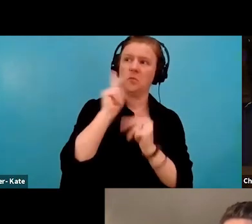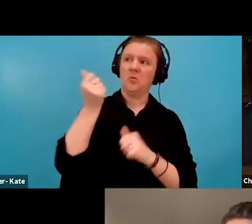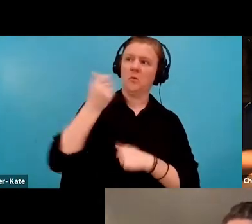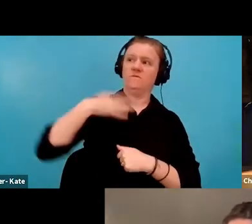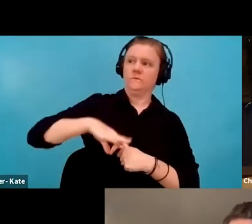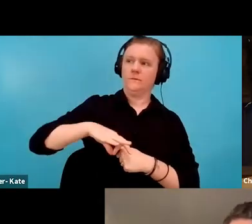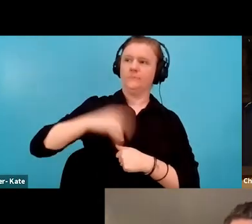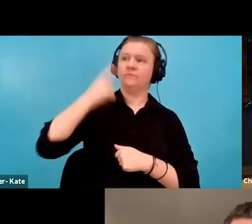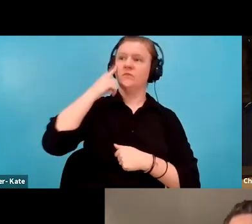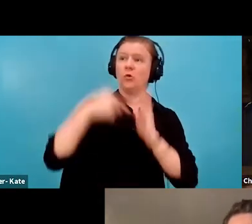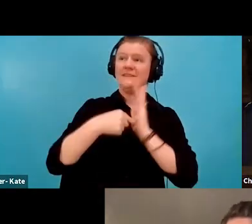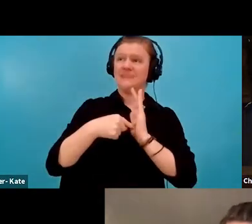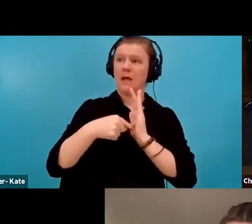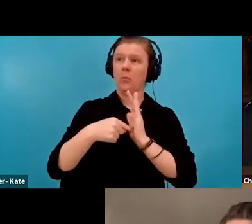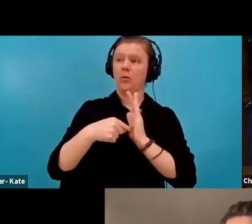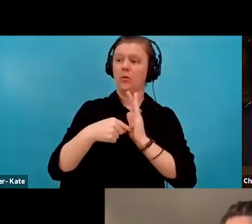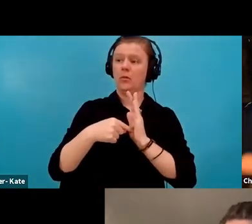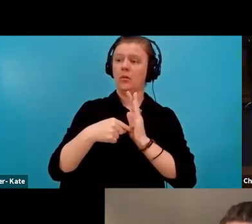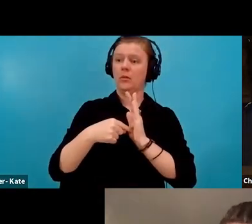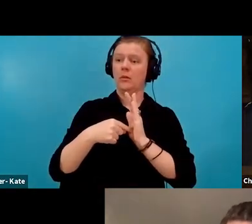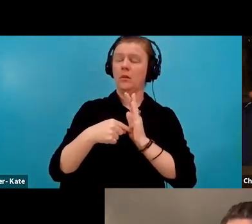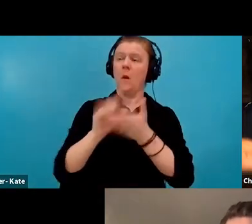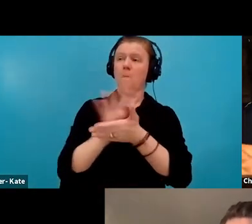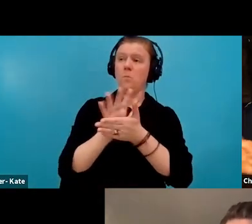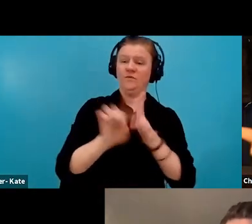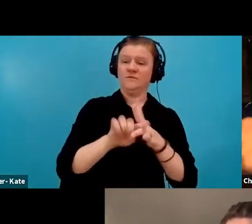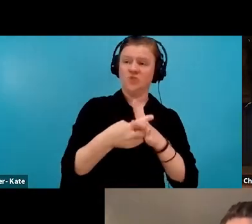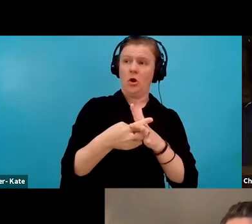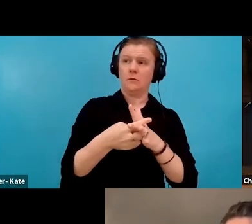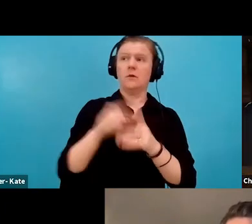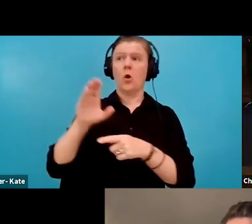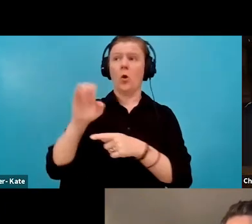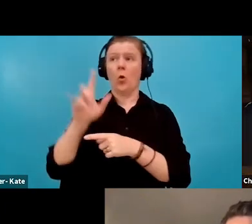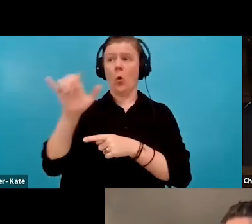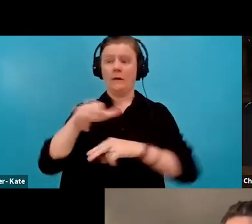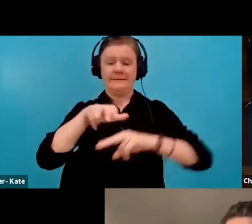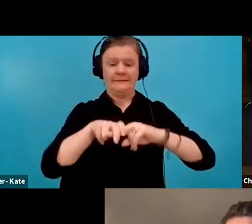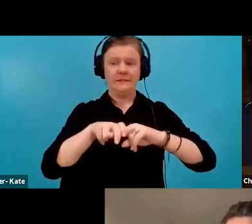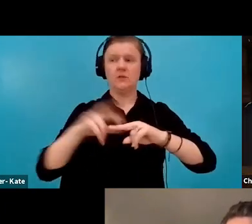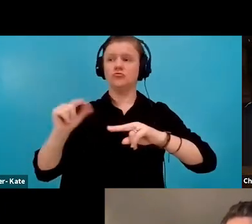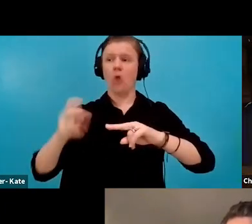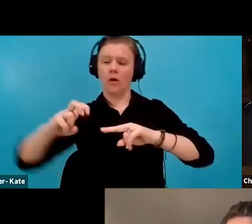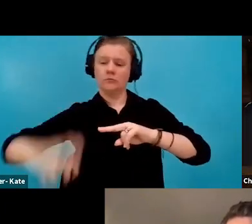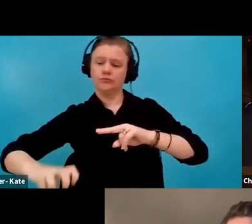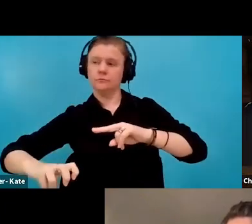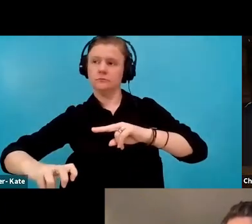there's a guide dog sitting at his feet. You wouldn't know that. He never mentions it, right?